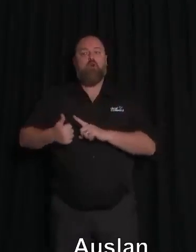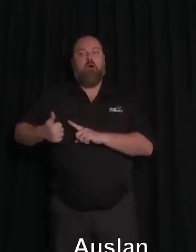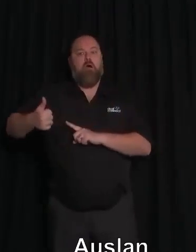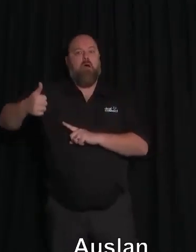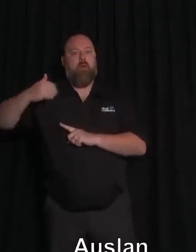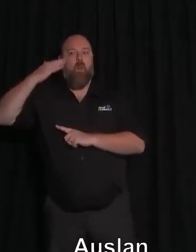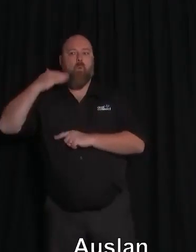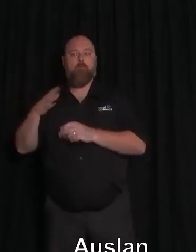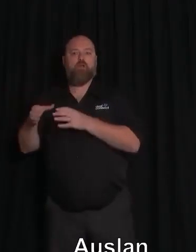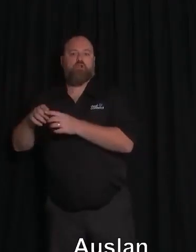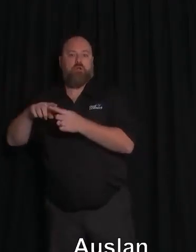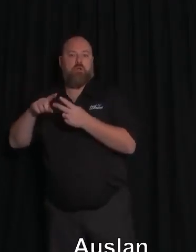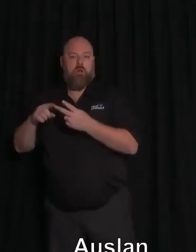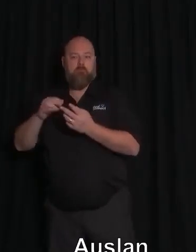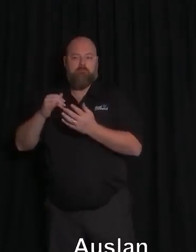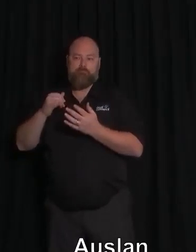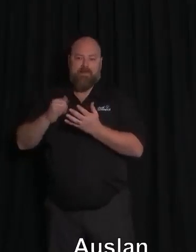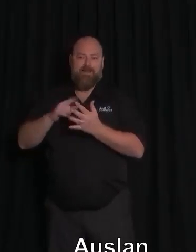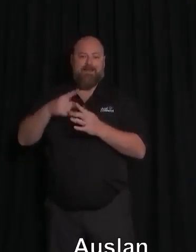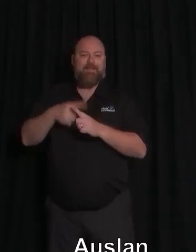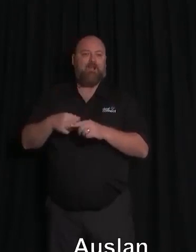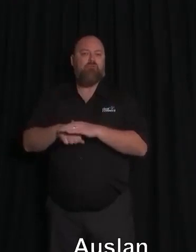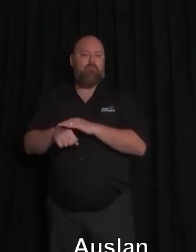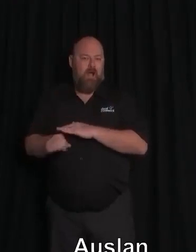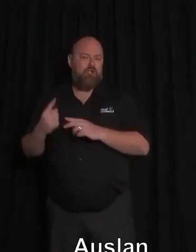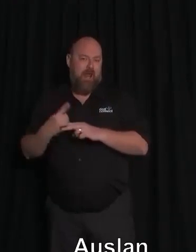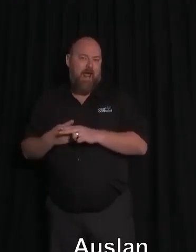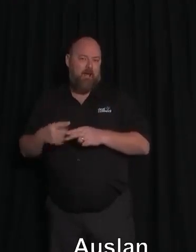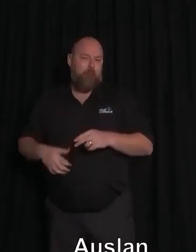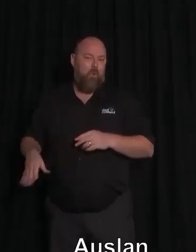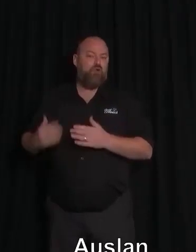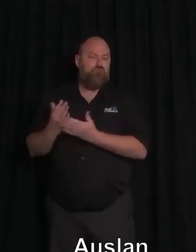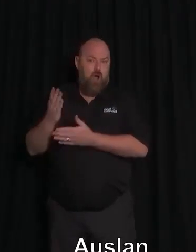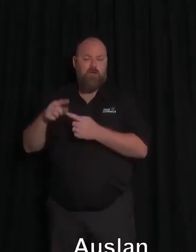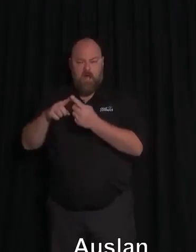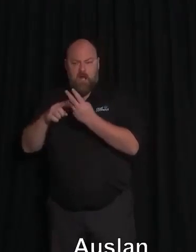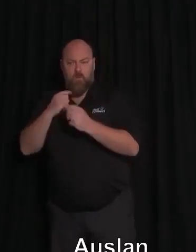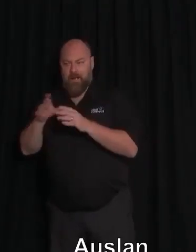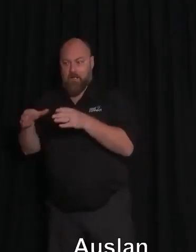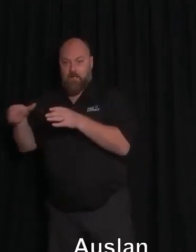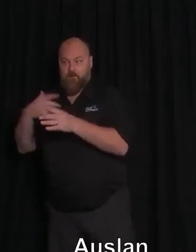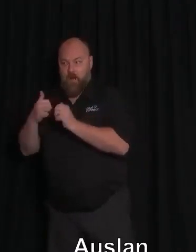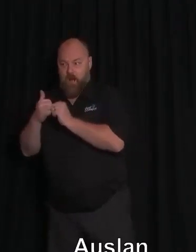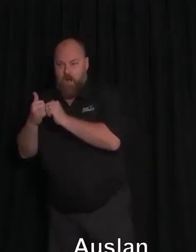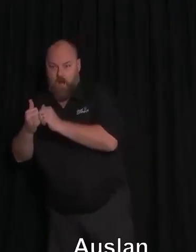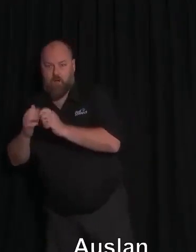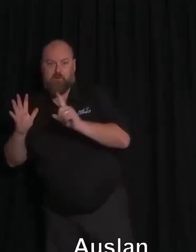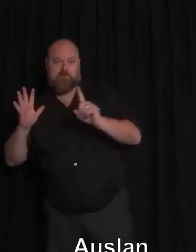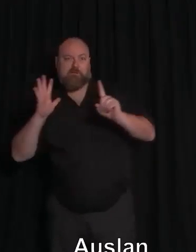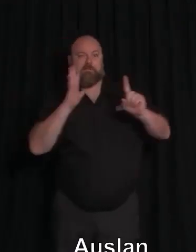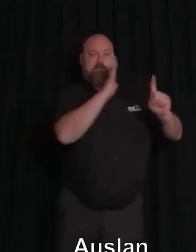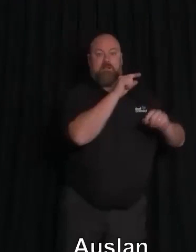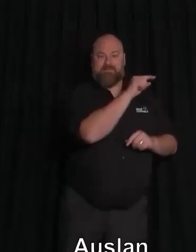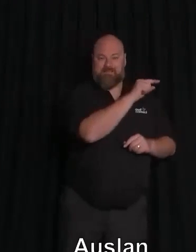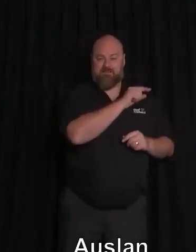movement, with the movement on sexual reproductive health and rights, which is a queer issue, as Morgan has said, in the first place, in order for us to stand